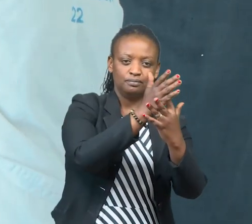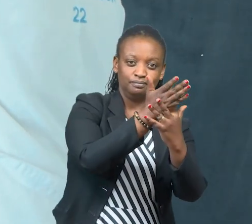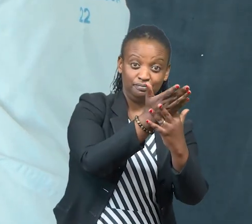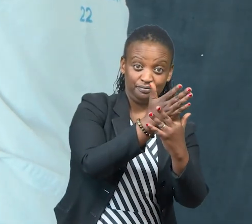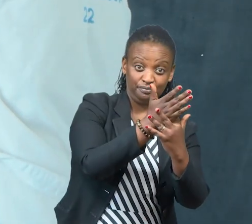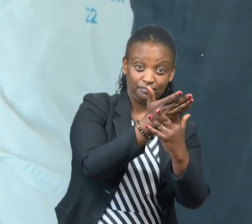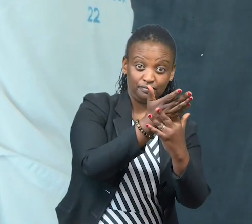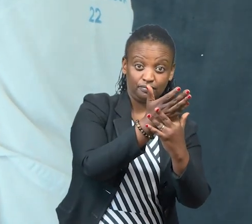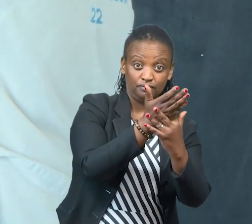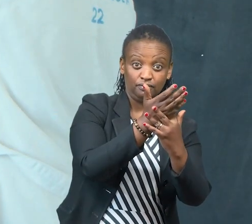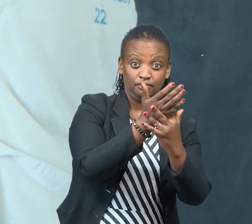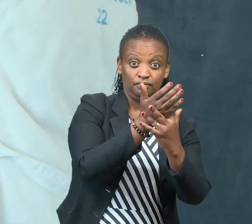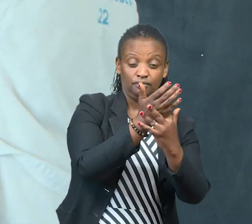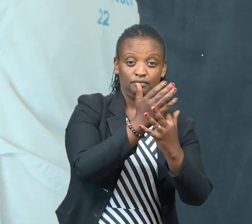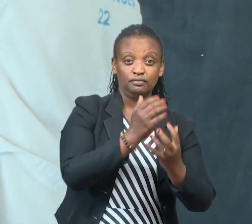between